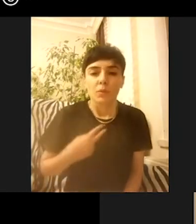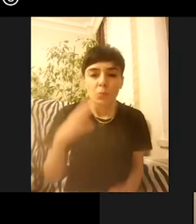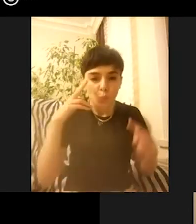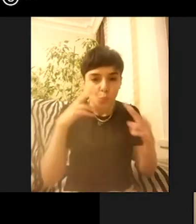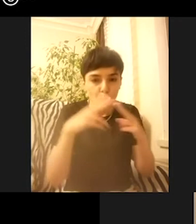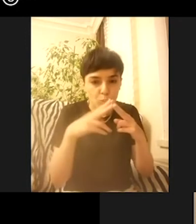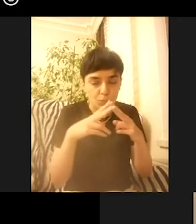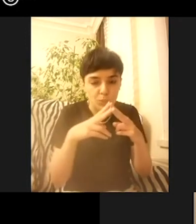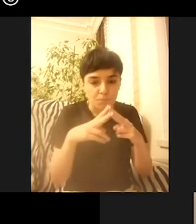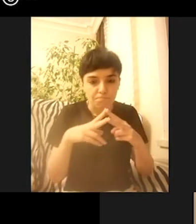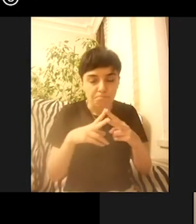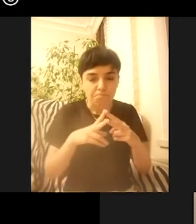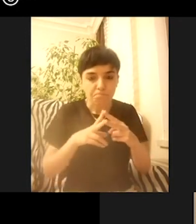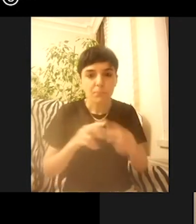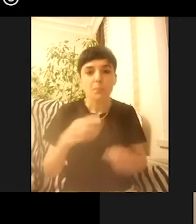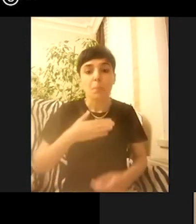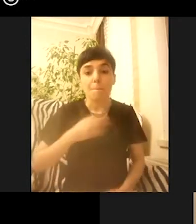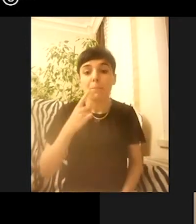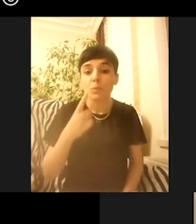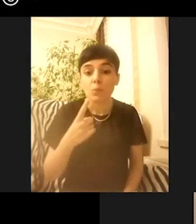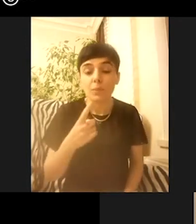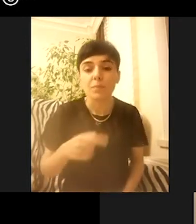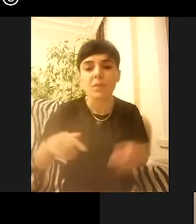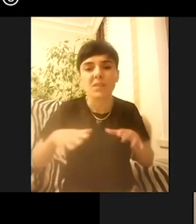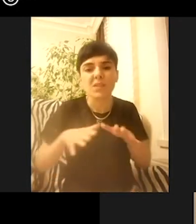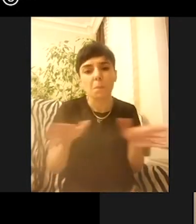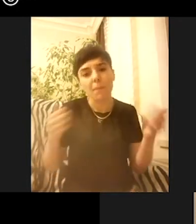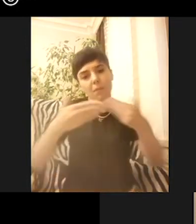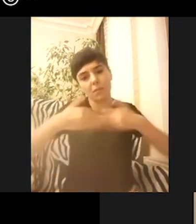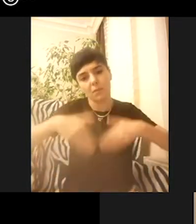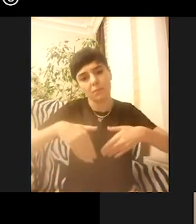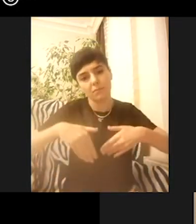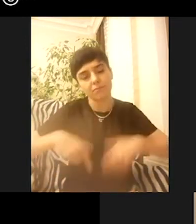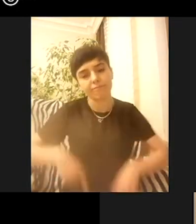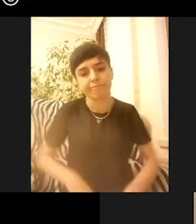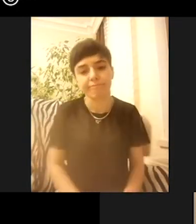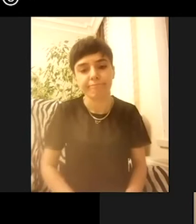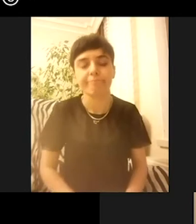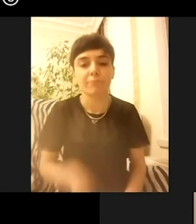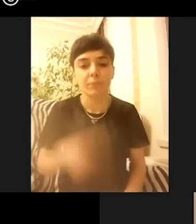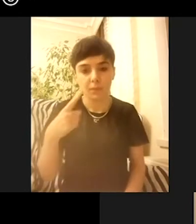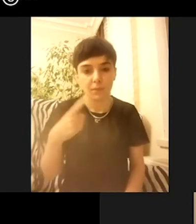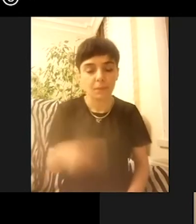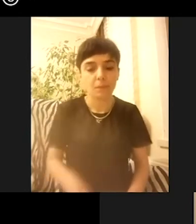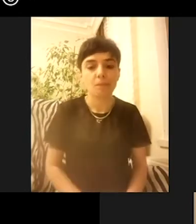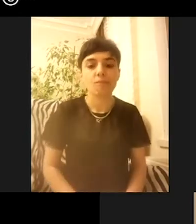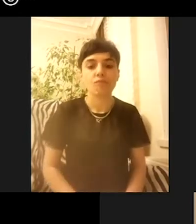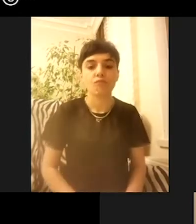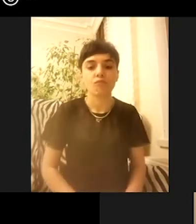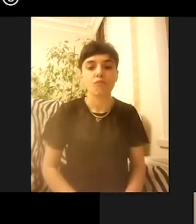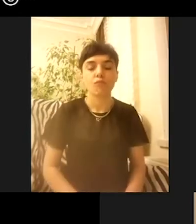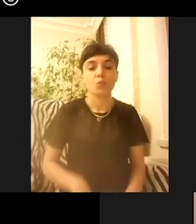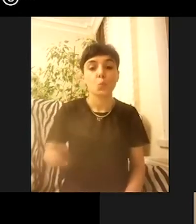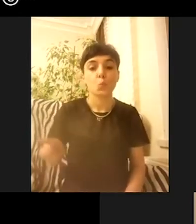actually hurdle that actually prevents Kurdish queer and trans people. But also